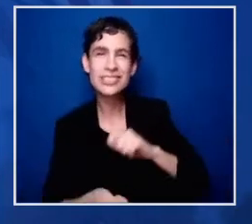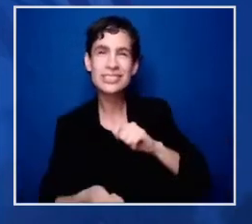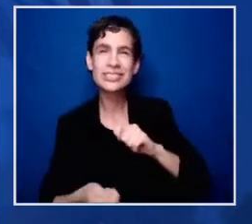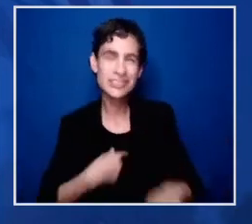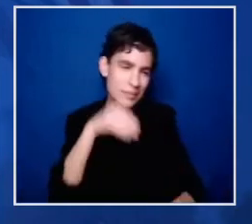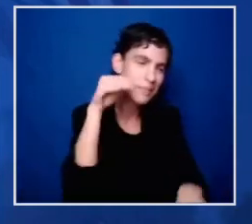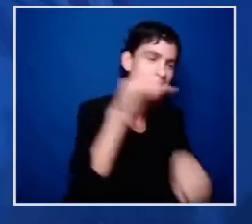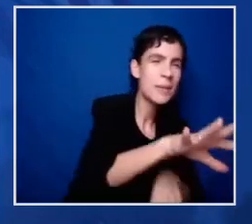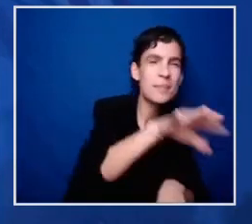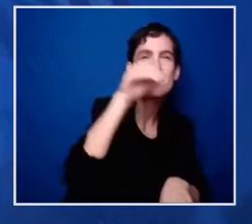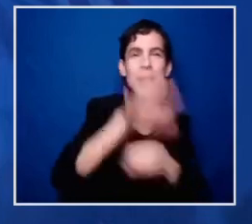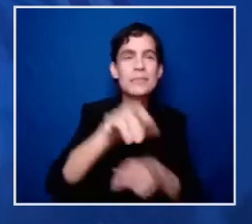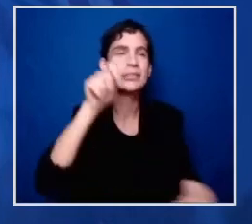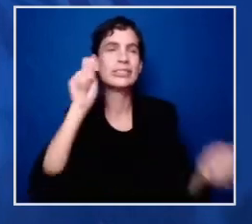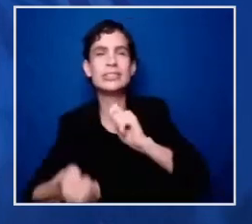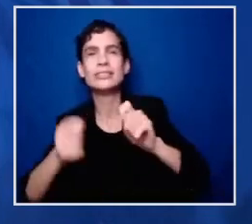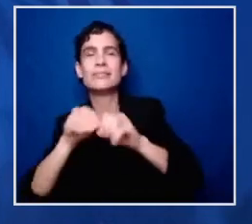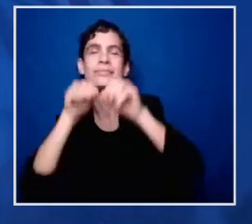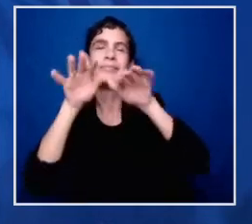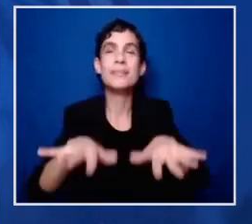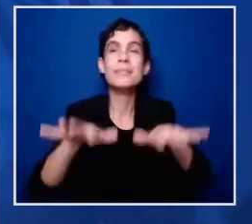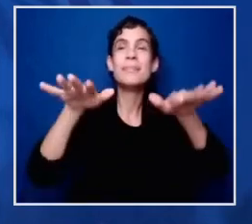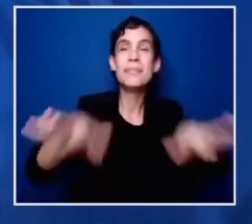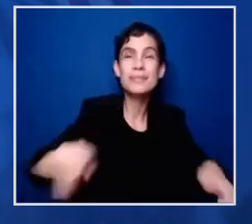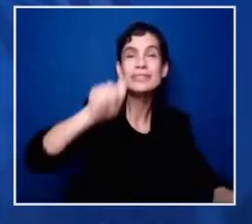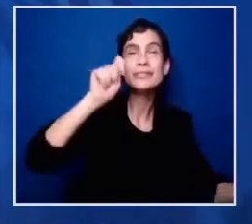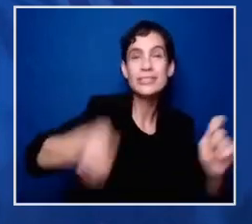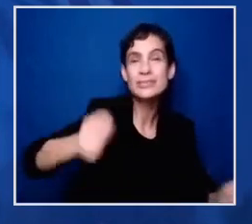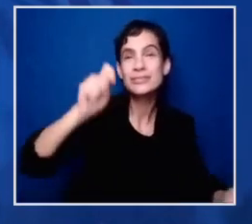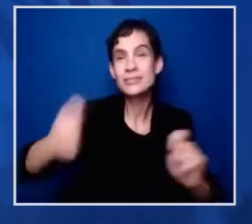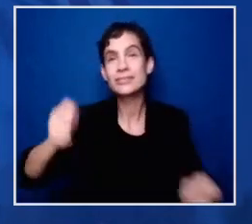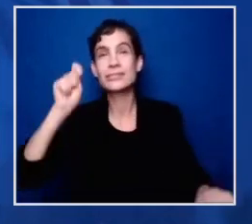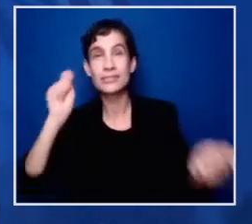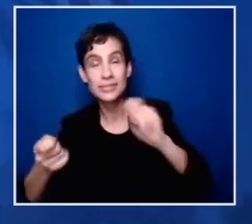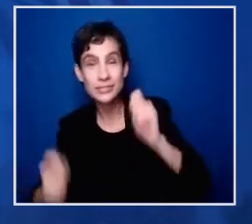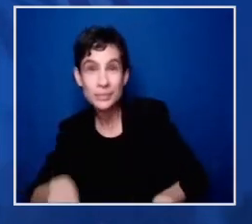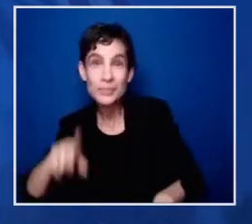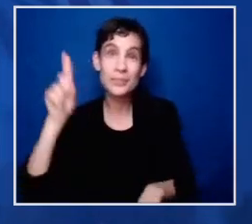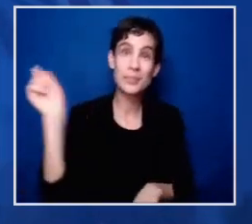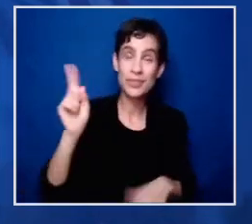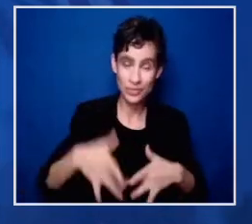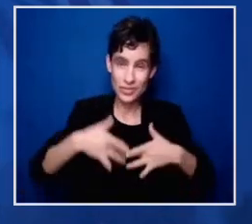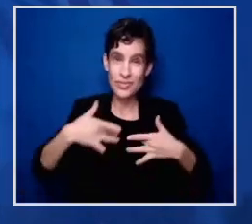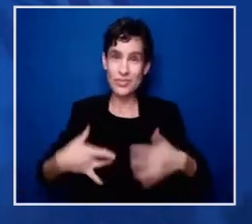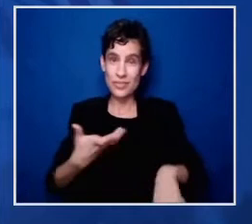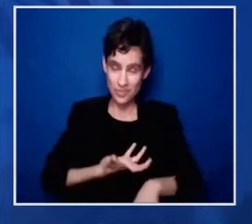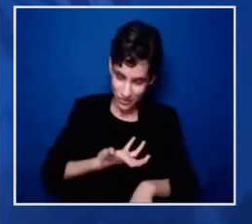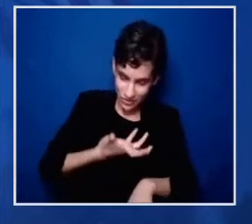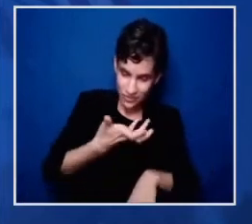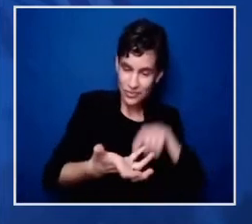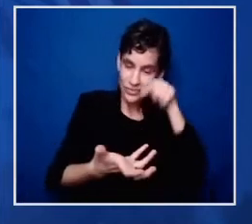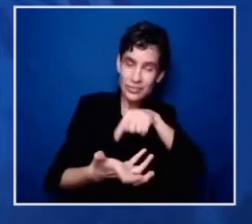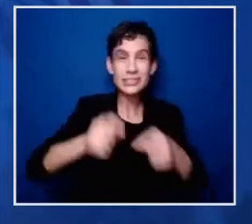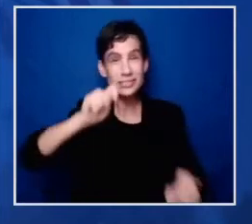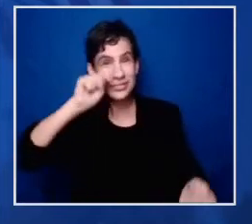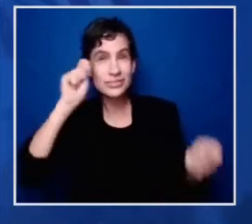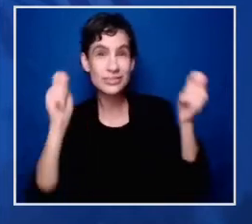my heart. I'm gonna be the light, my own light that lights my way